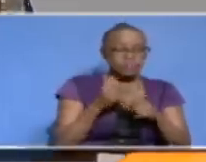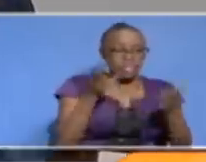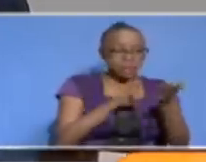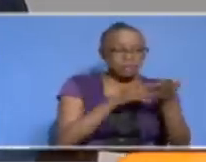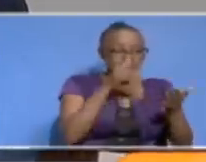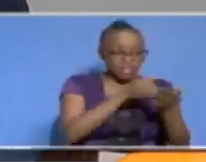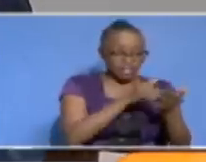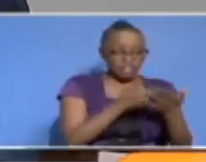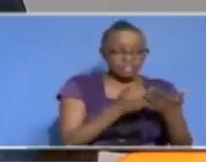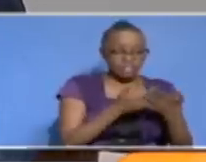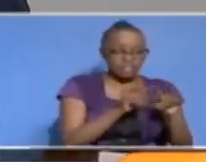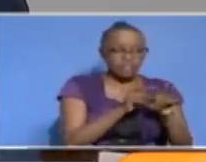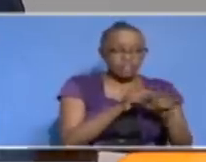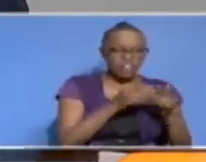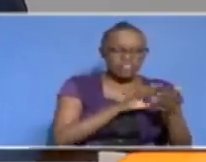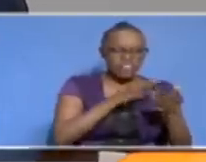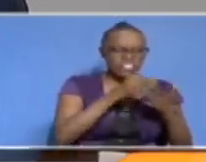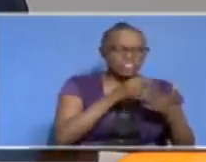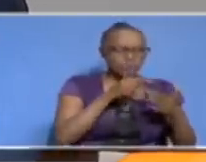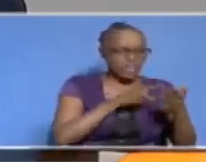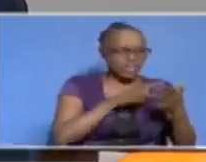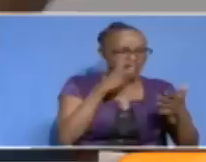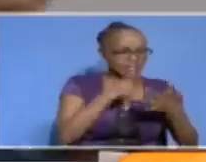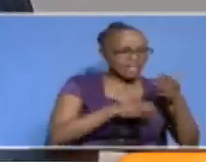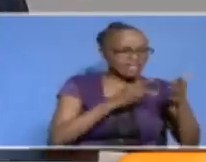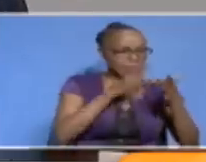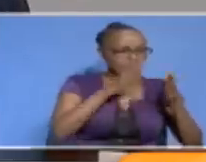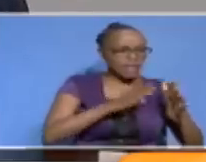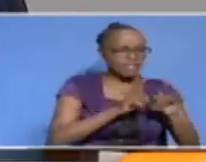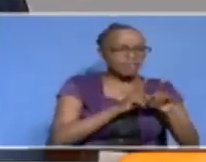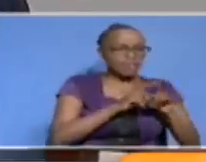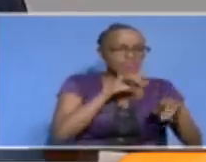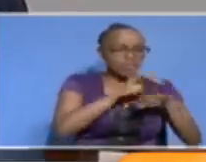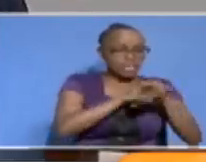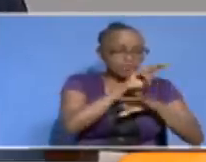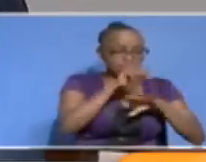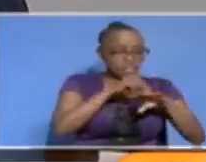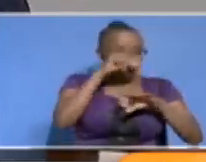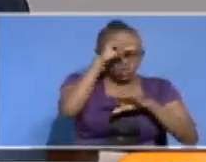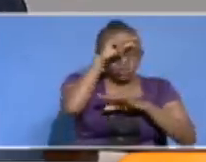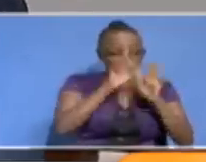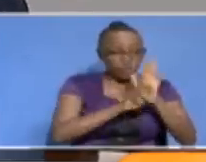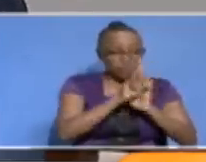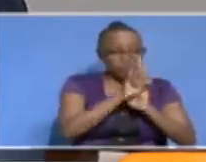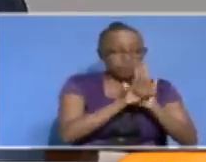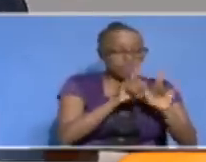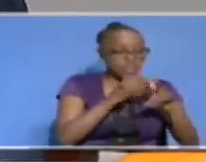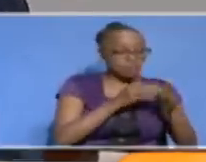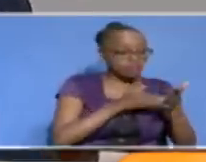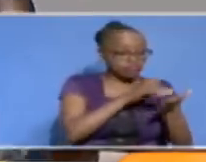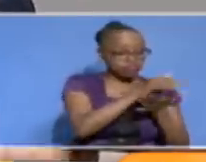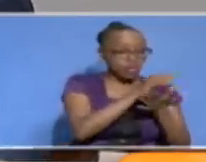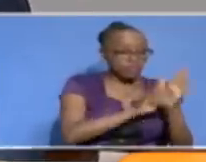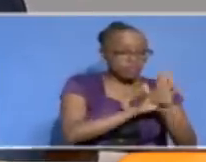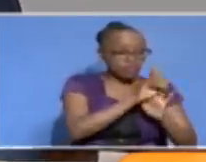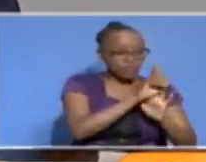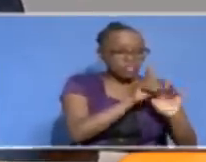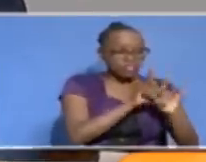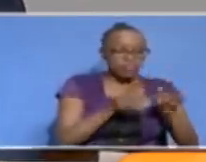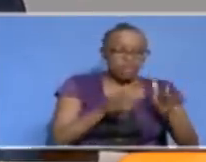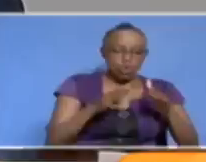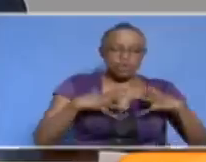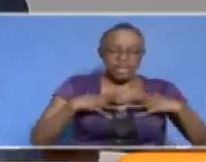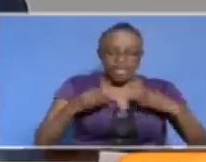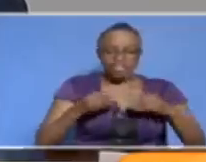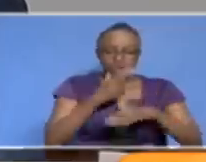now, your funds, your taxpayers' money, the money we receive from the national government for development will go to development. Money for us will go to road health,